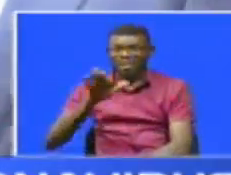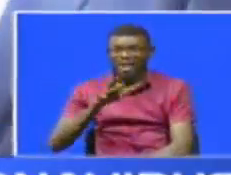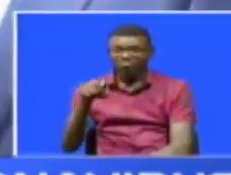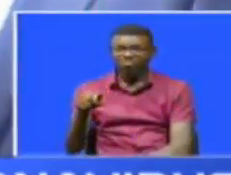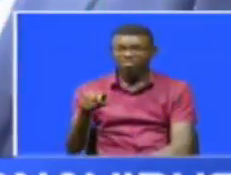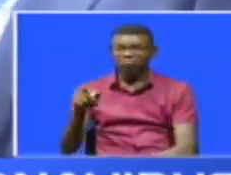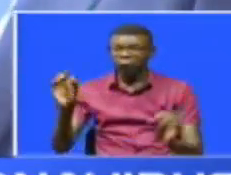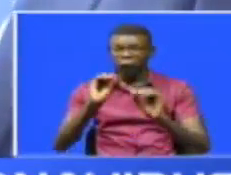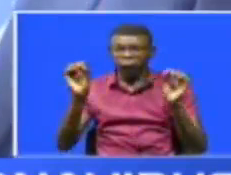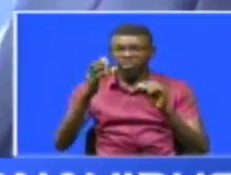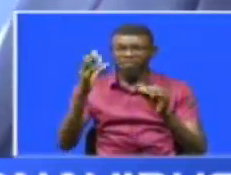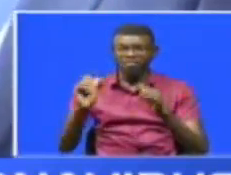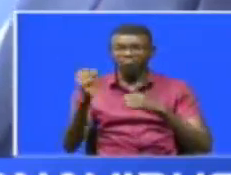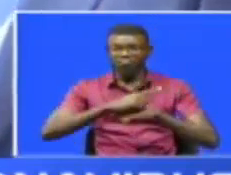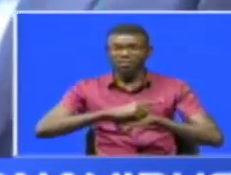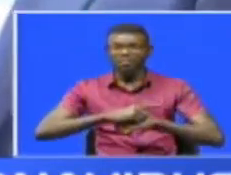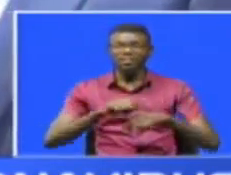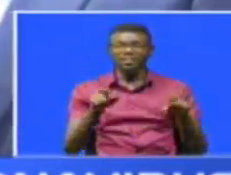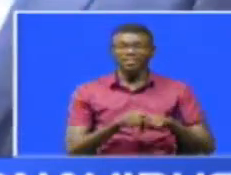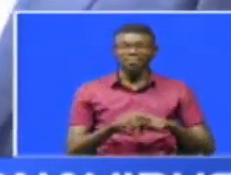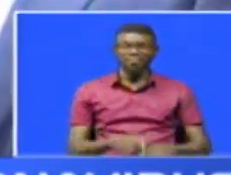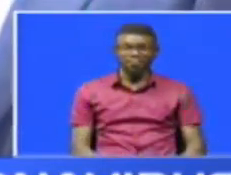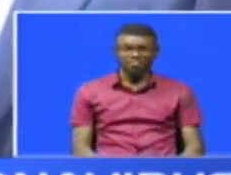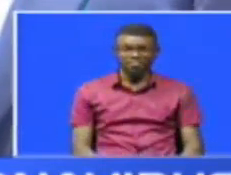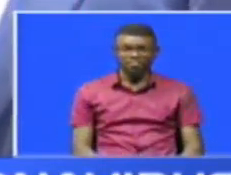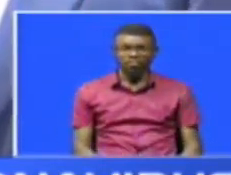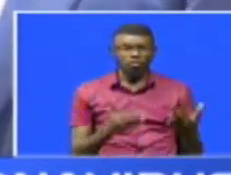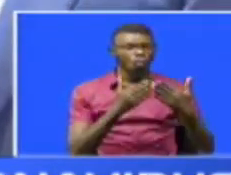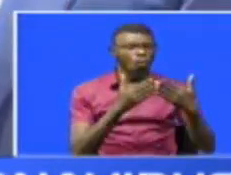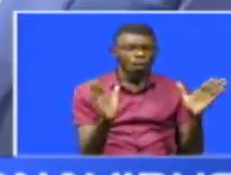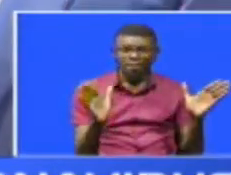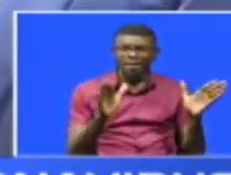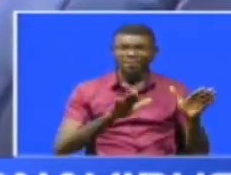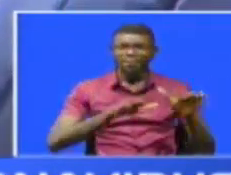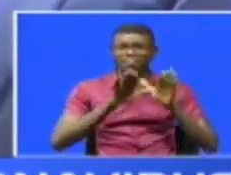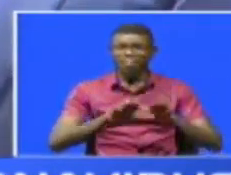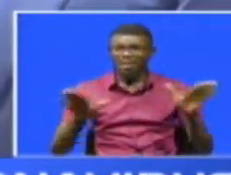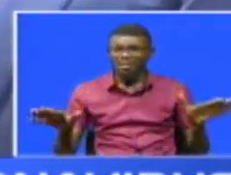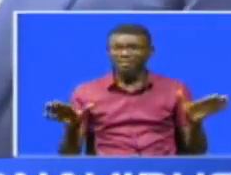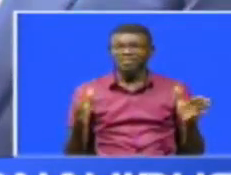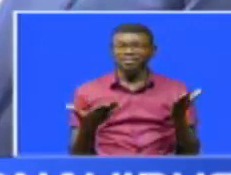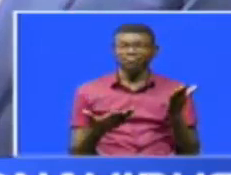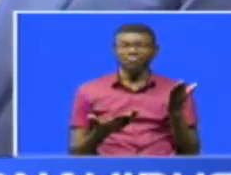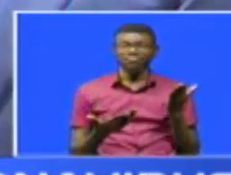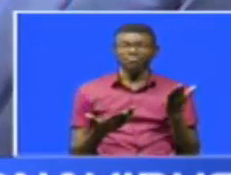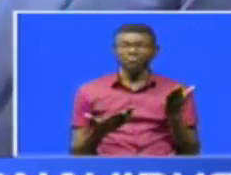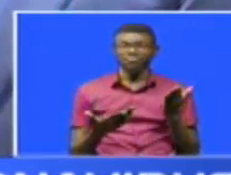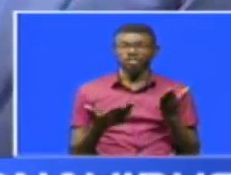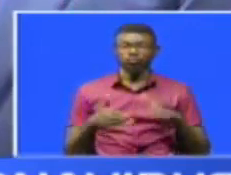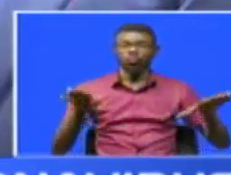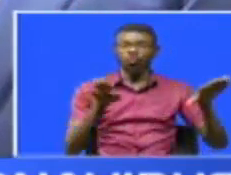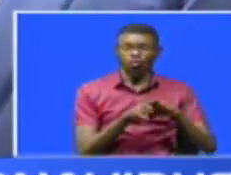We have also closed all open-air markets in the county